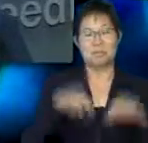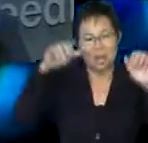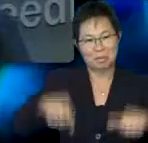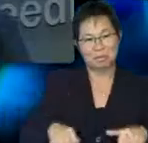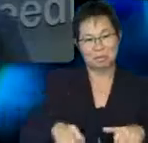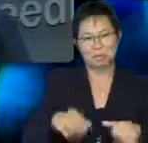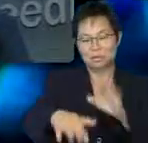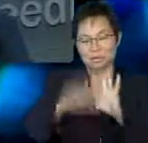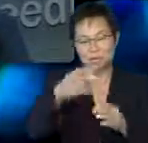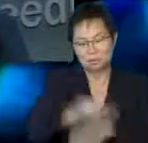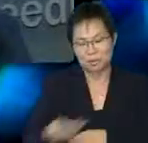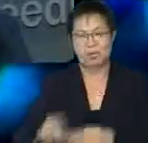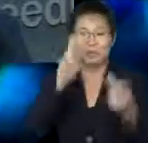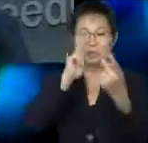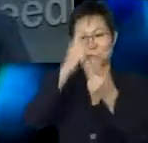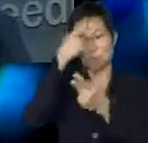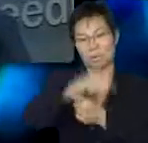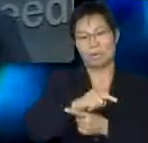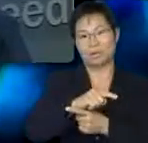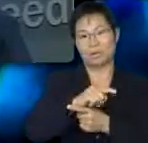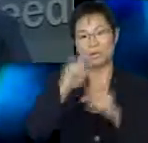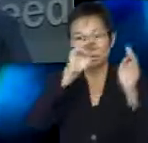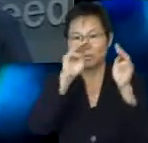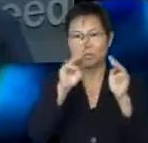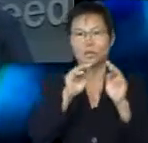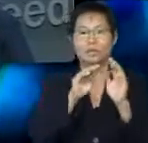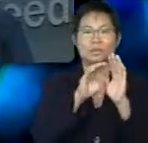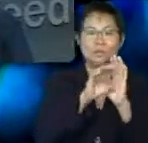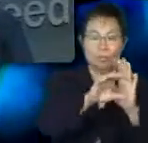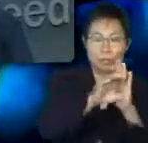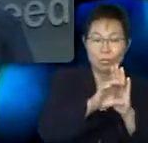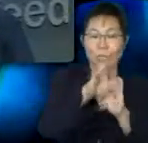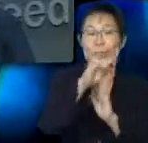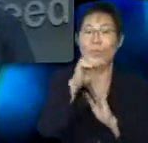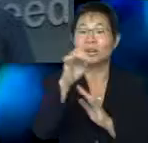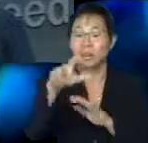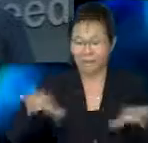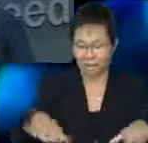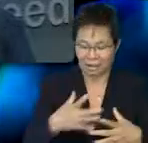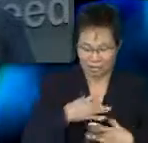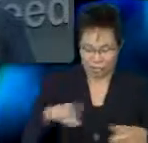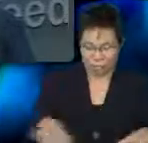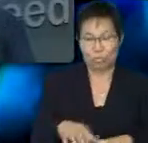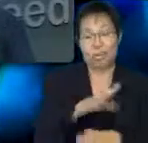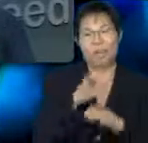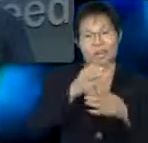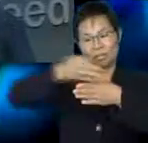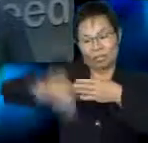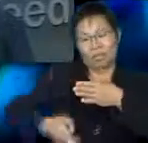choose the materials that are suitable for the model that they'd like to build. And finally, they are able to think